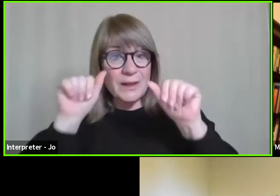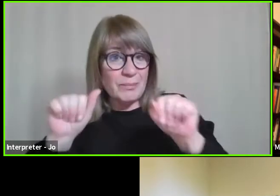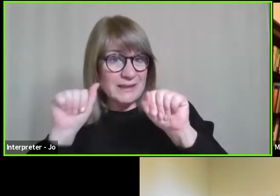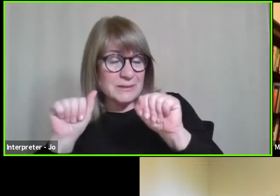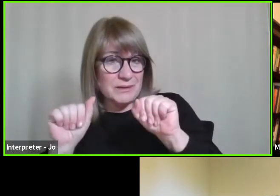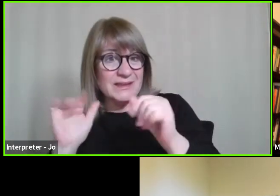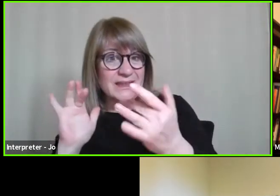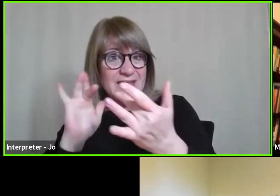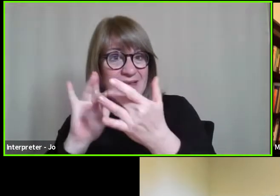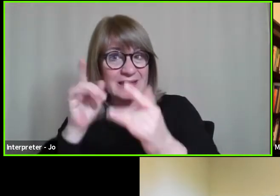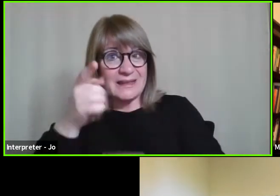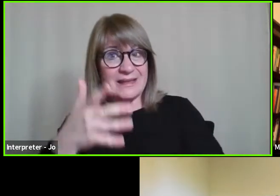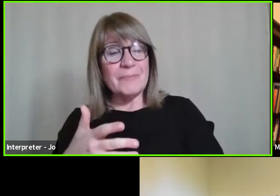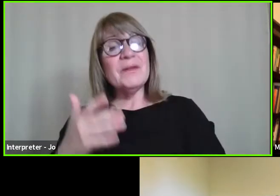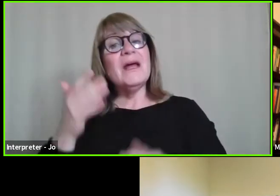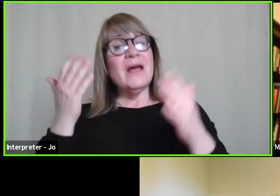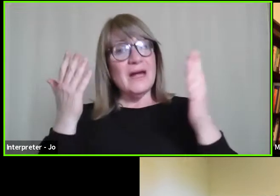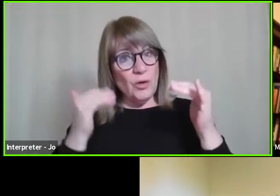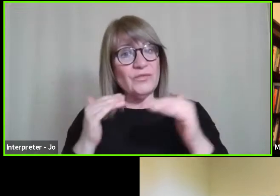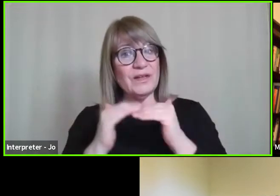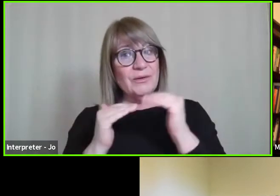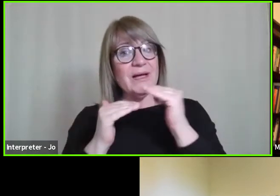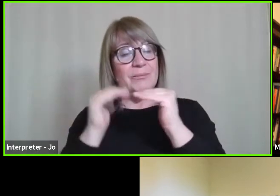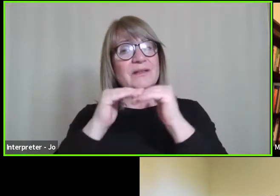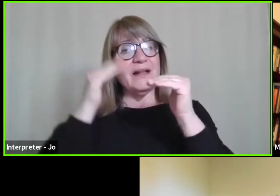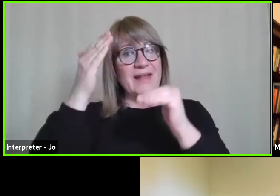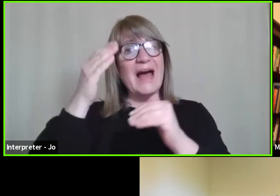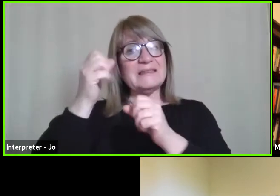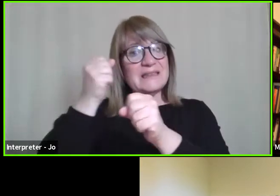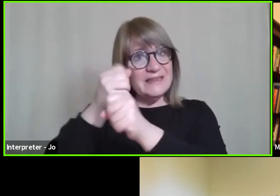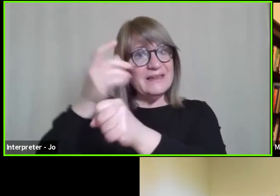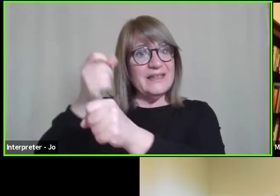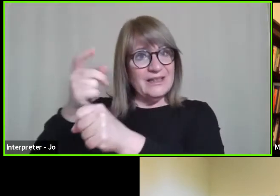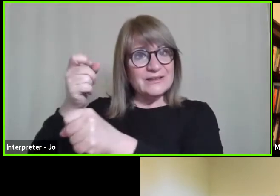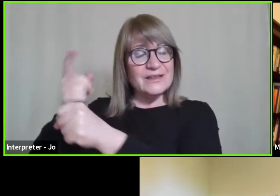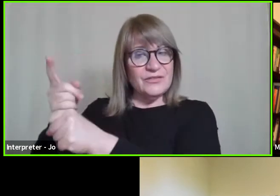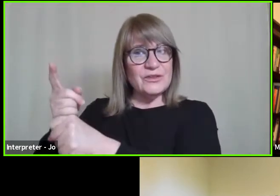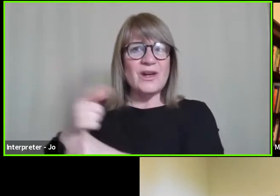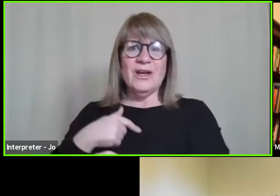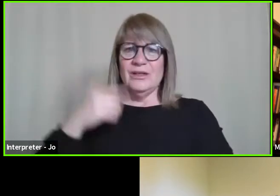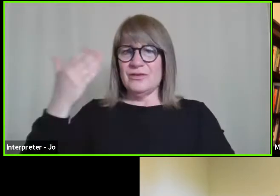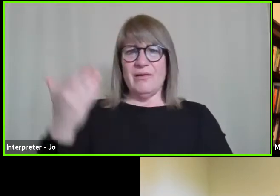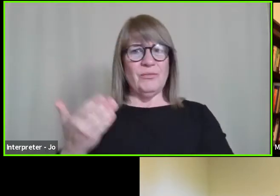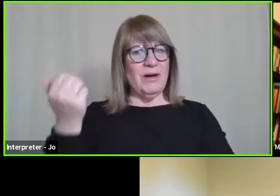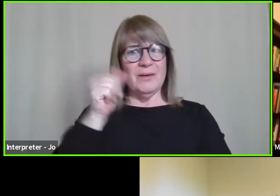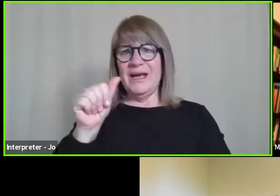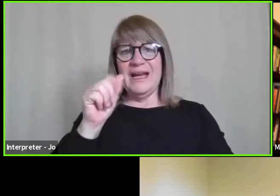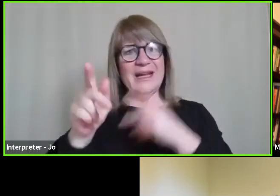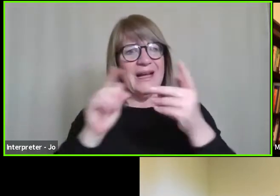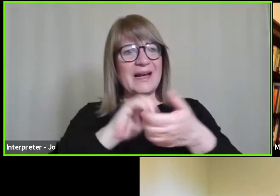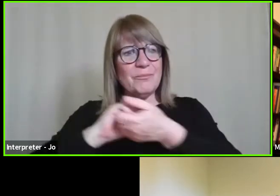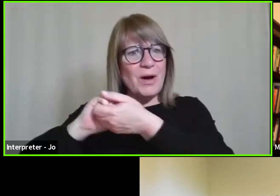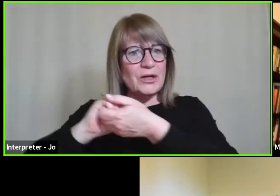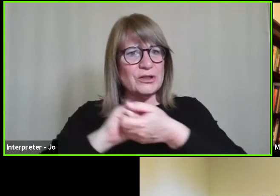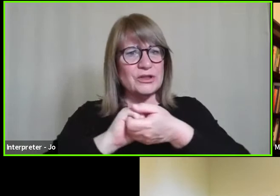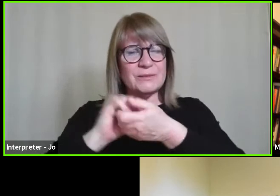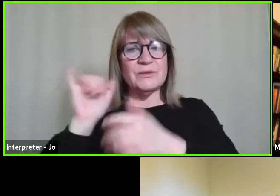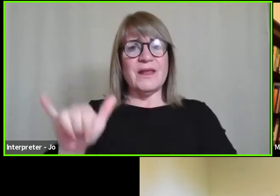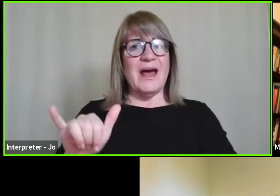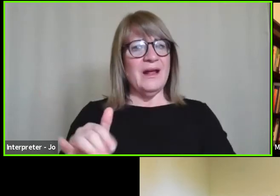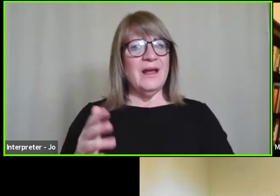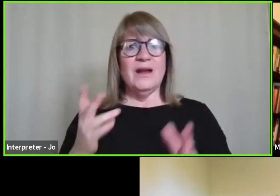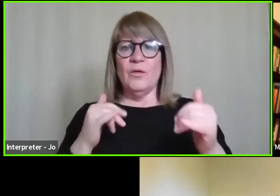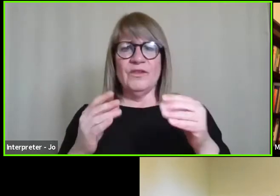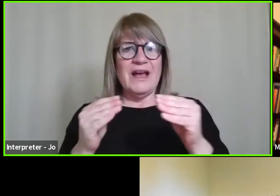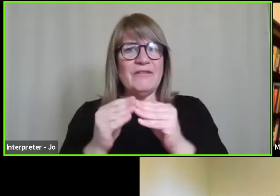is to build towards that in the years to come so i would welcome uh any kind of partnerships around that and hopefully we'll have a more robust